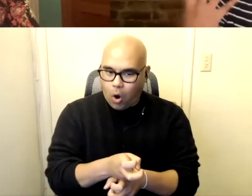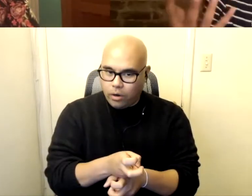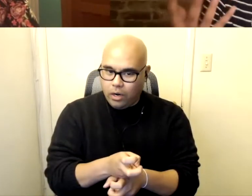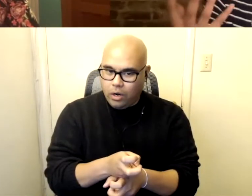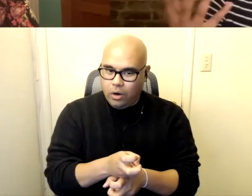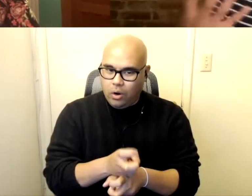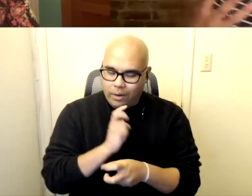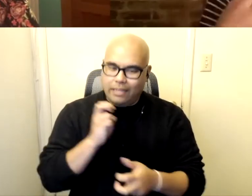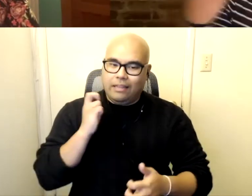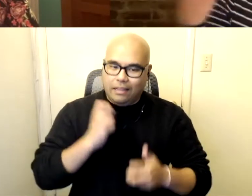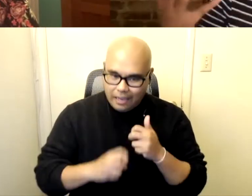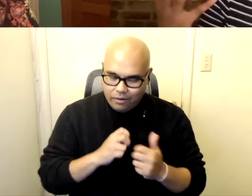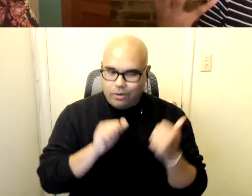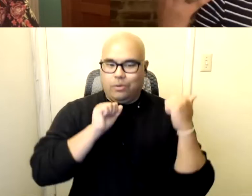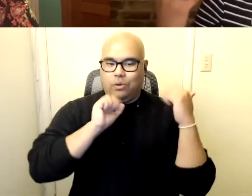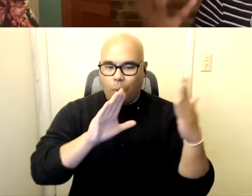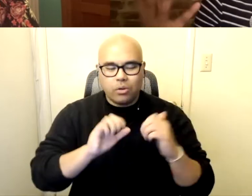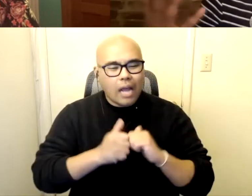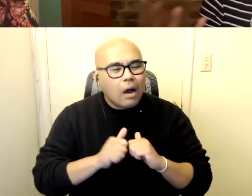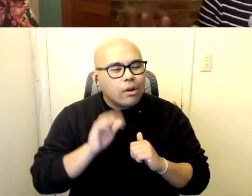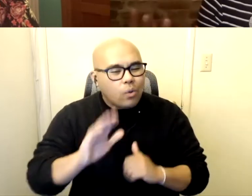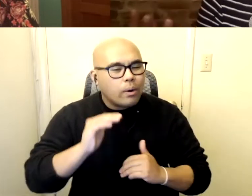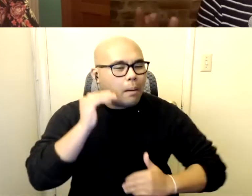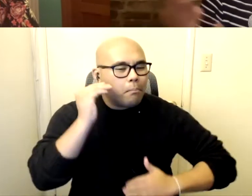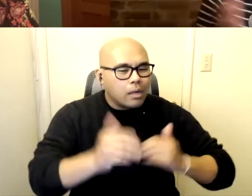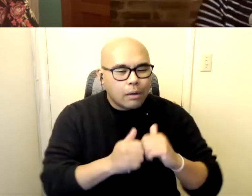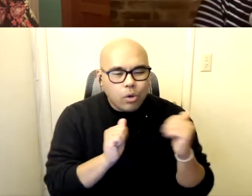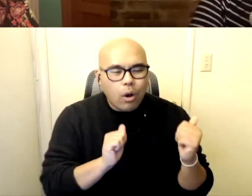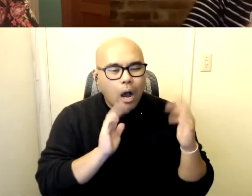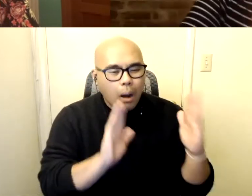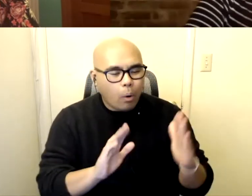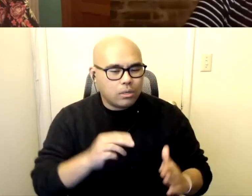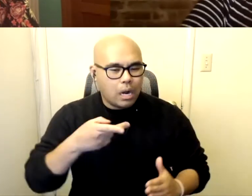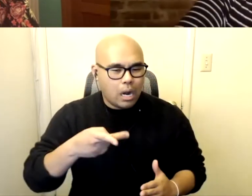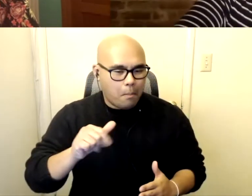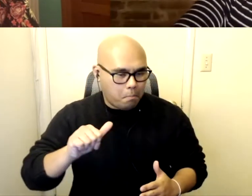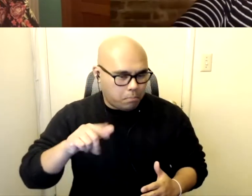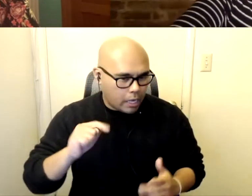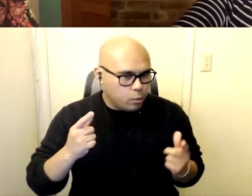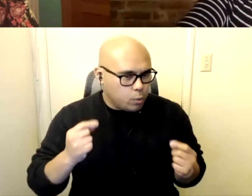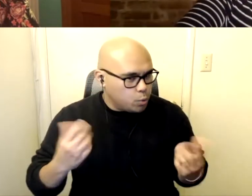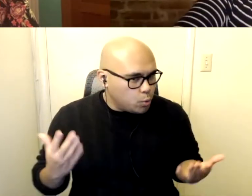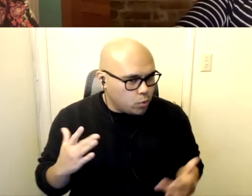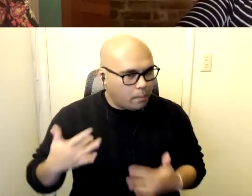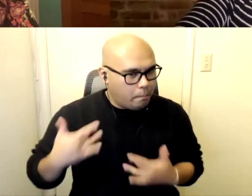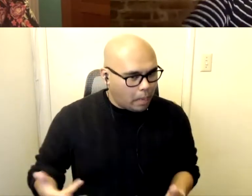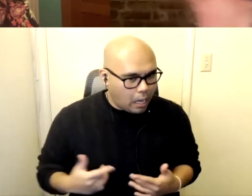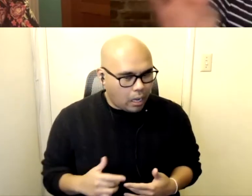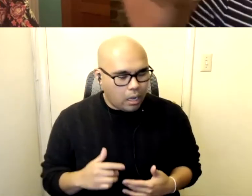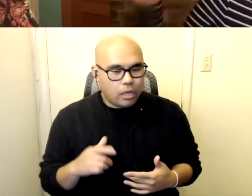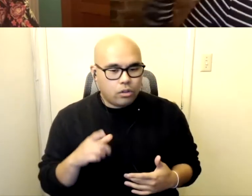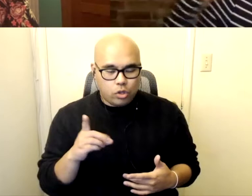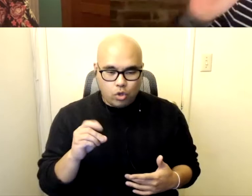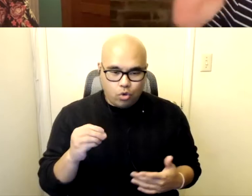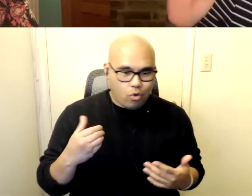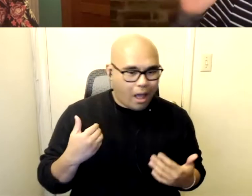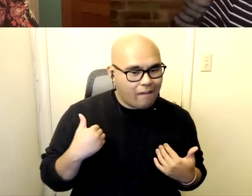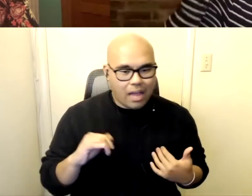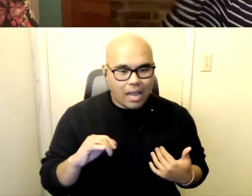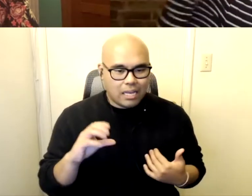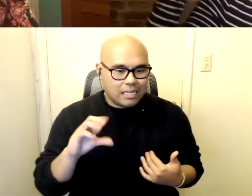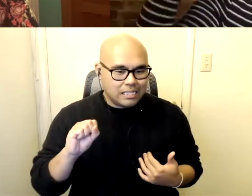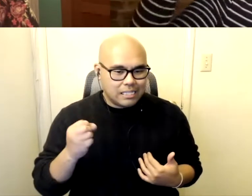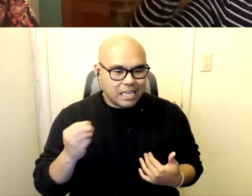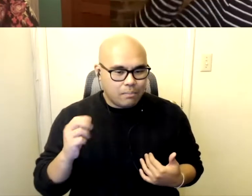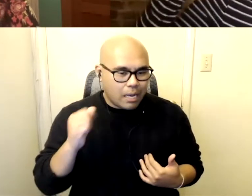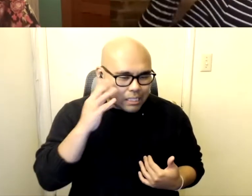do you in your process like approach plot? How like do you have like a schema? Do you use post-its? Do